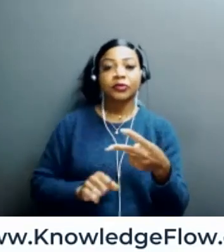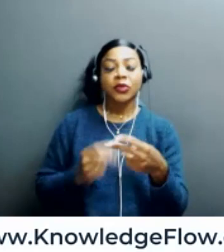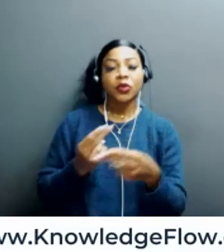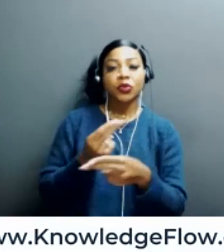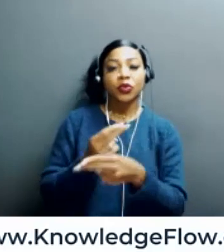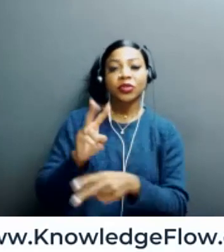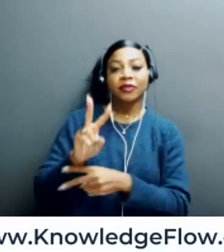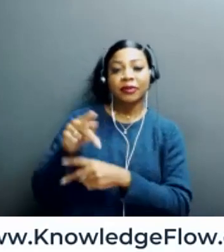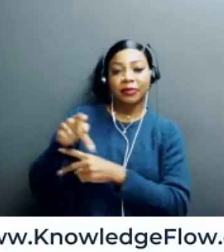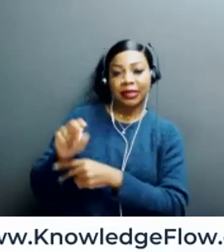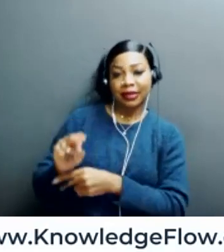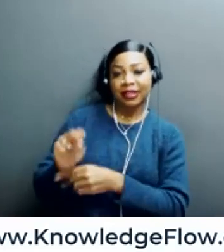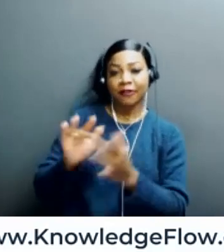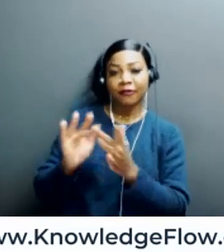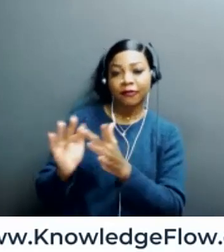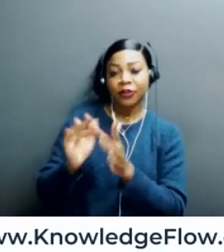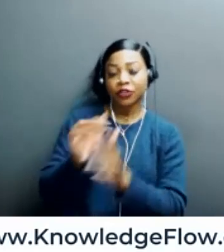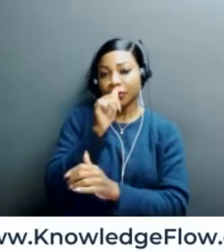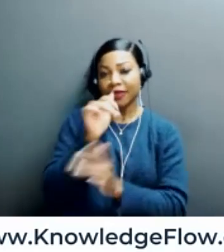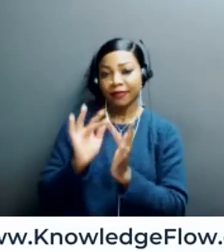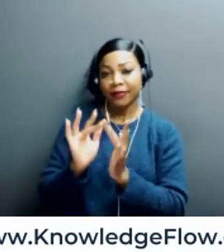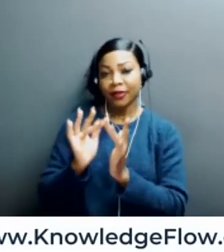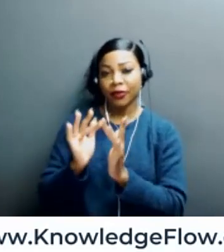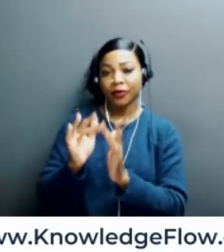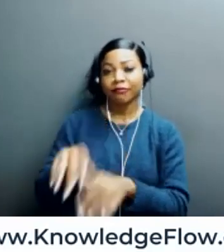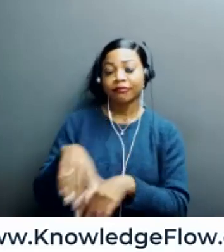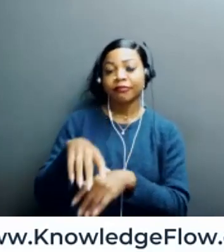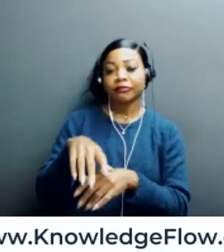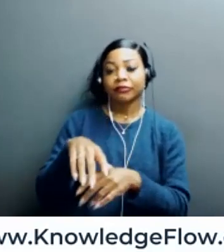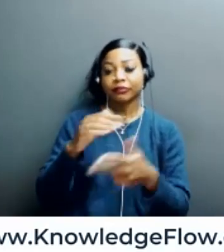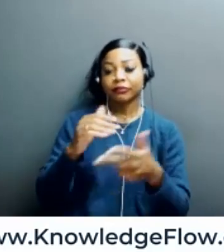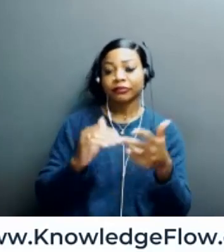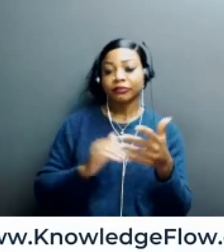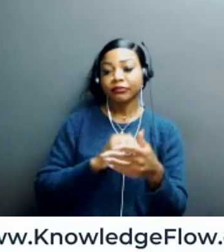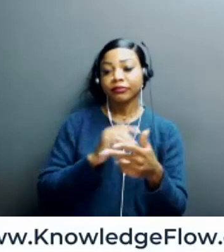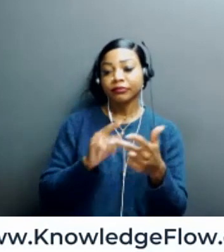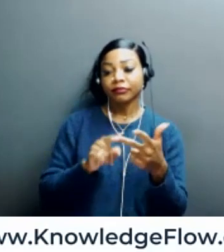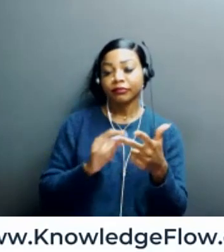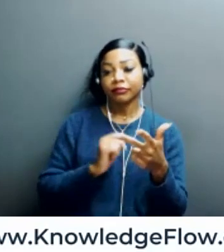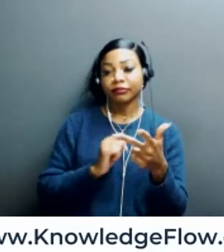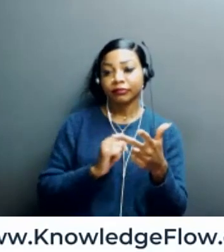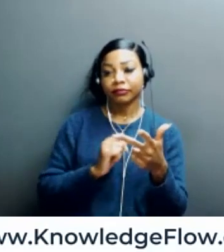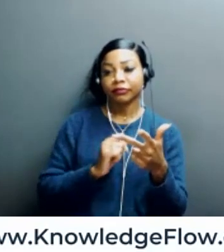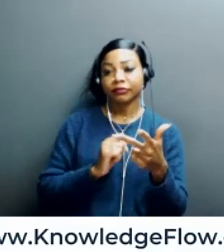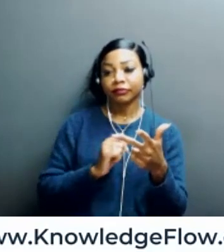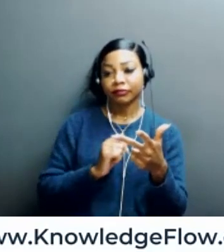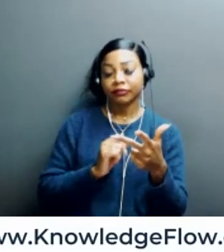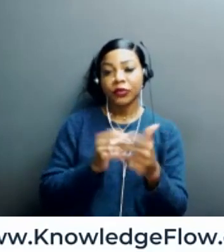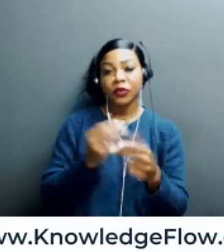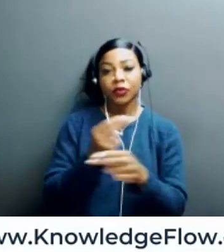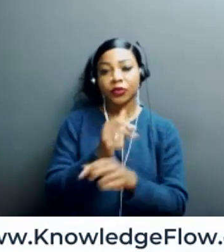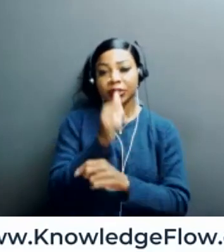VPN which is a virtual private Network uh number three you want to consider using a password